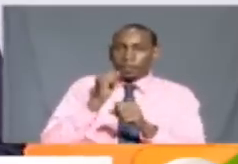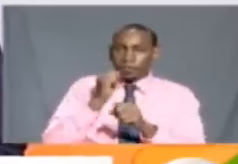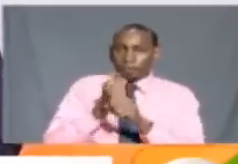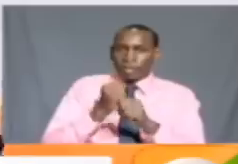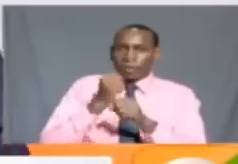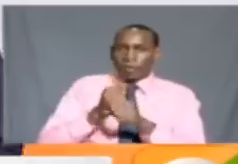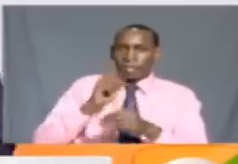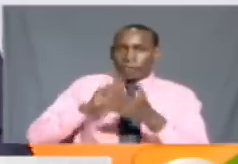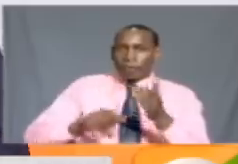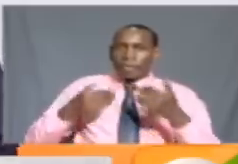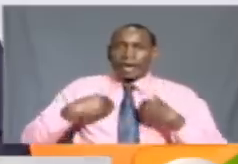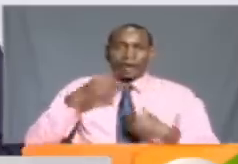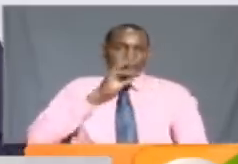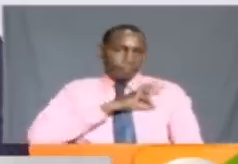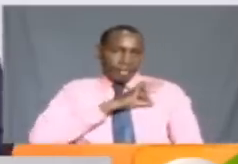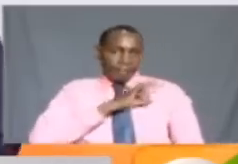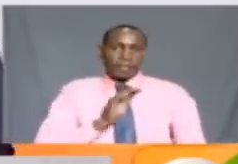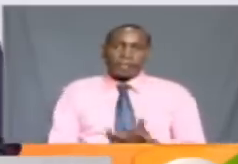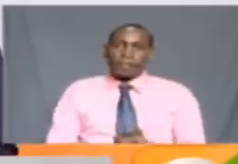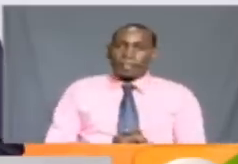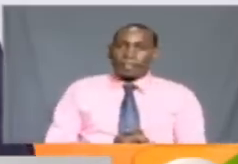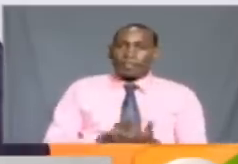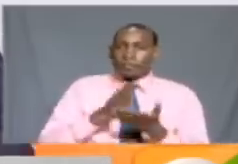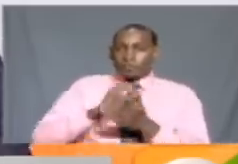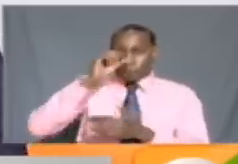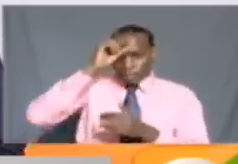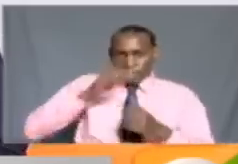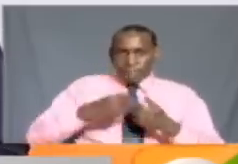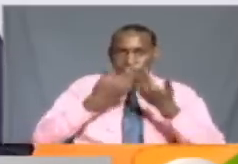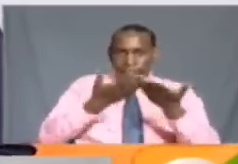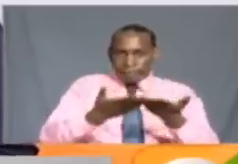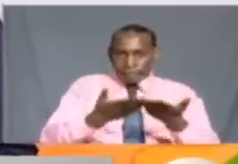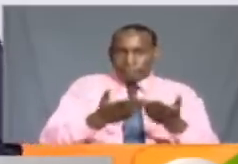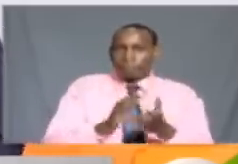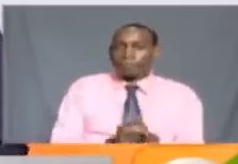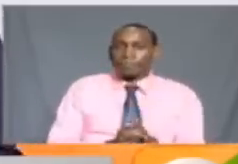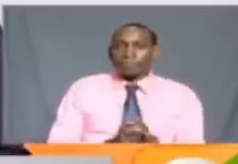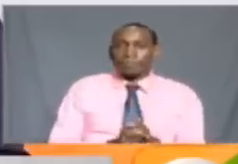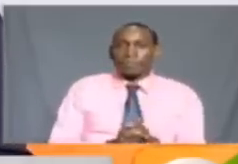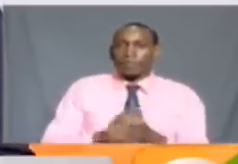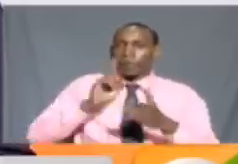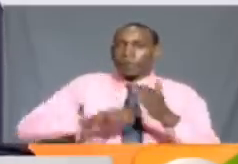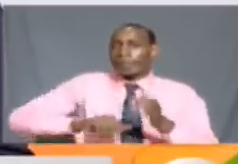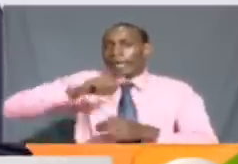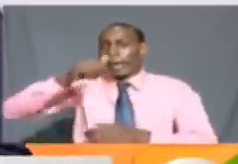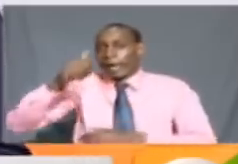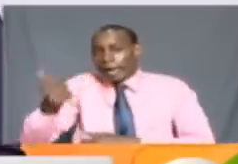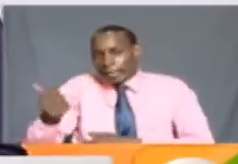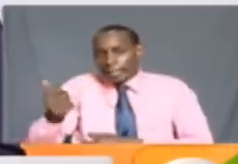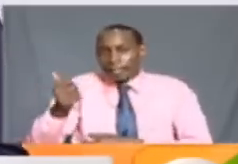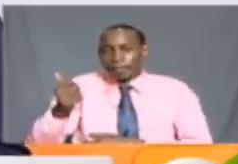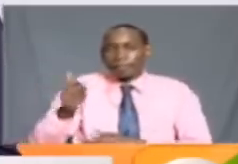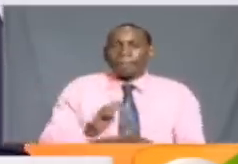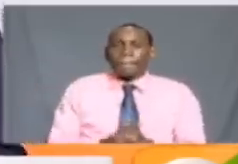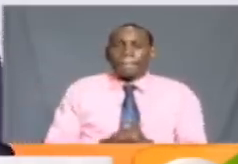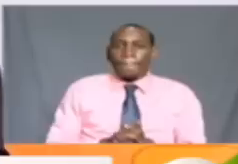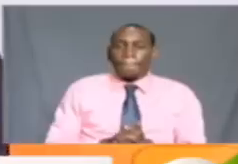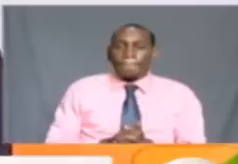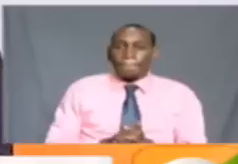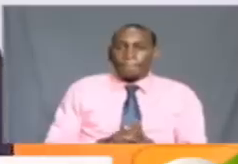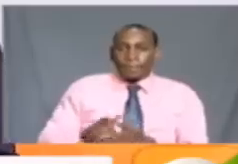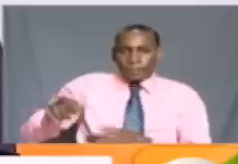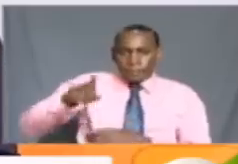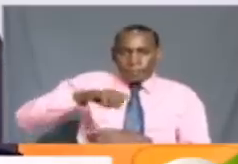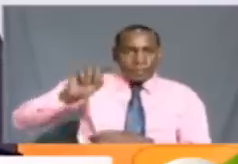them. At least they have provided that, whatever. But that's just one. What else did made us